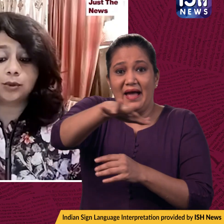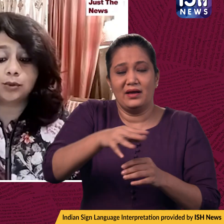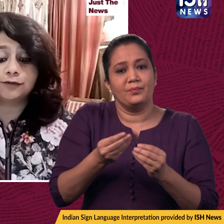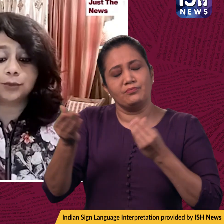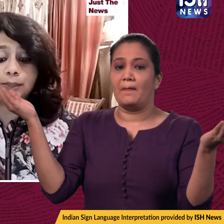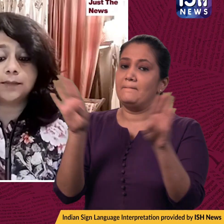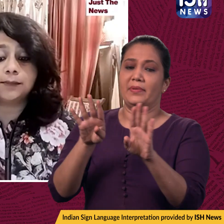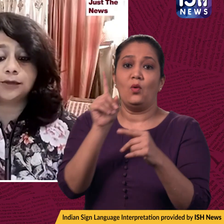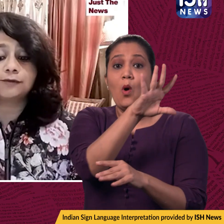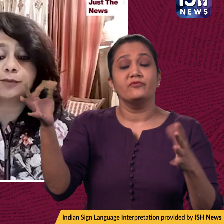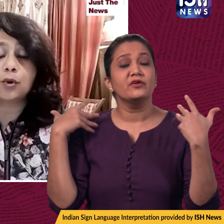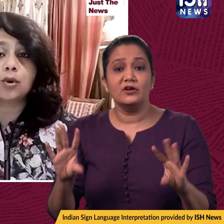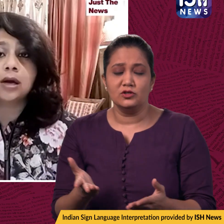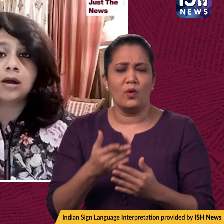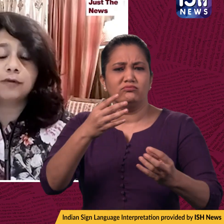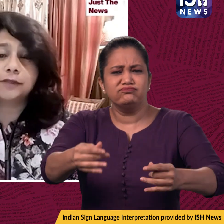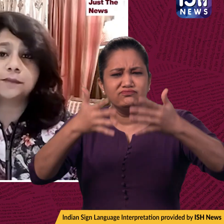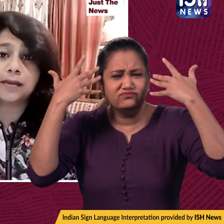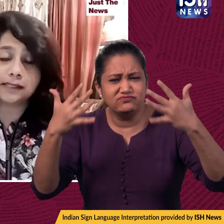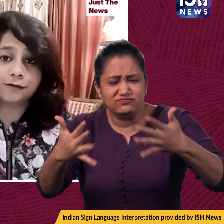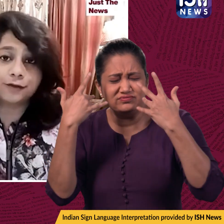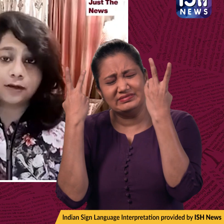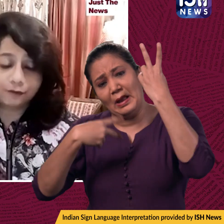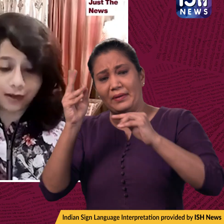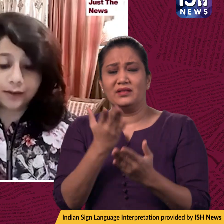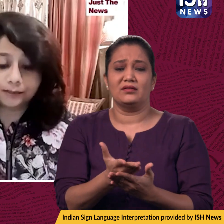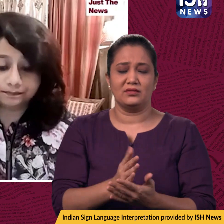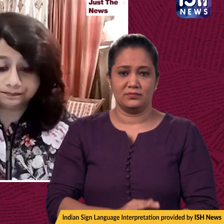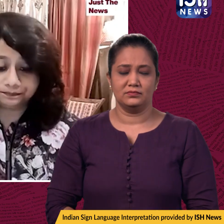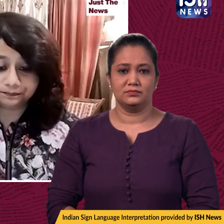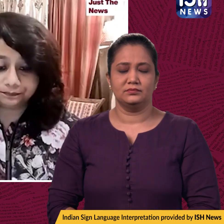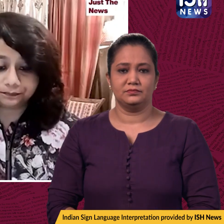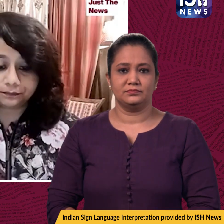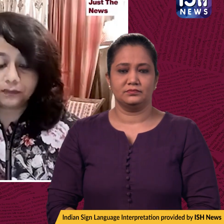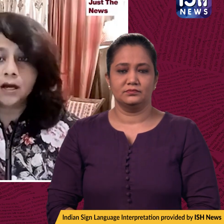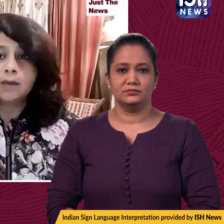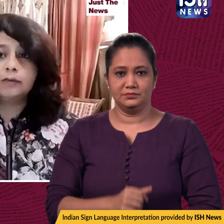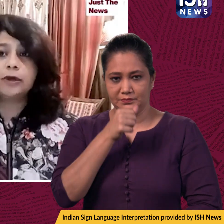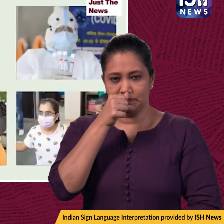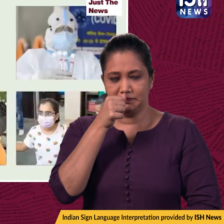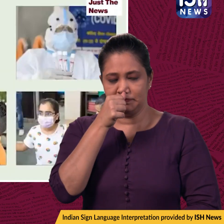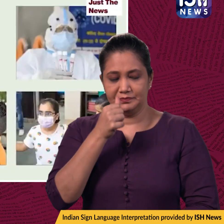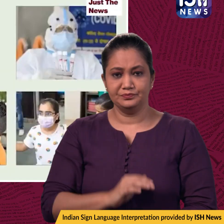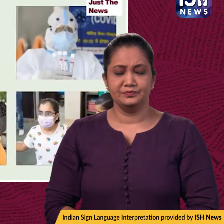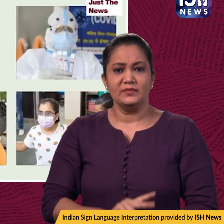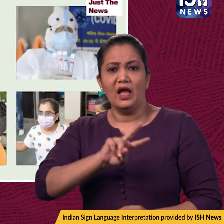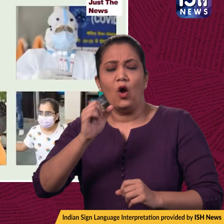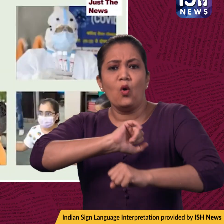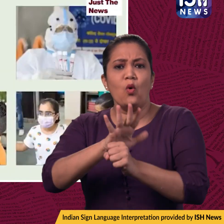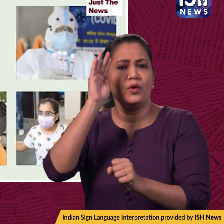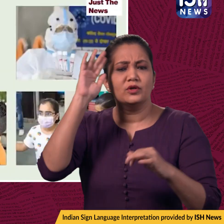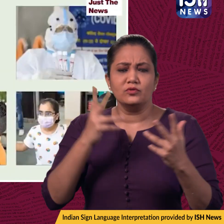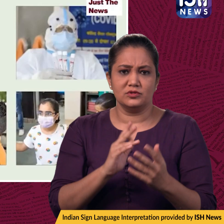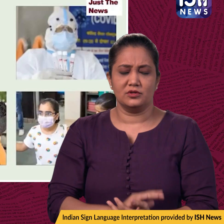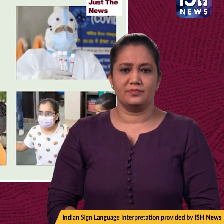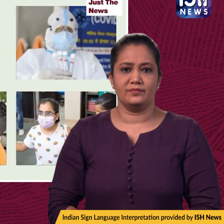landfill have been closed for a week because of smoke from this massive fire. Moving on to COVID updates